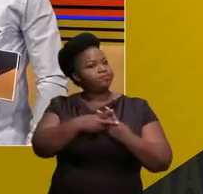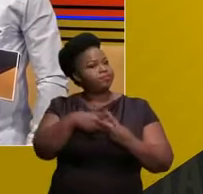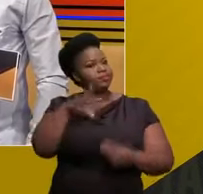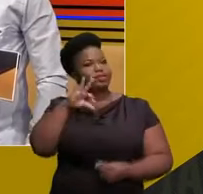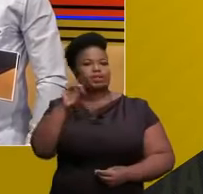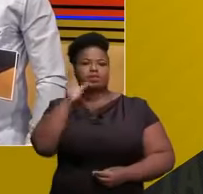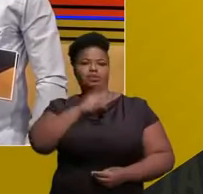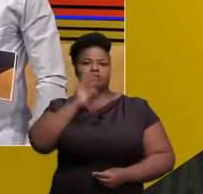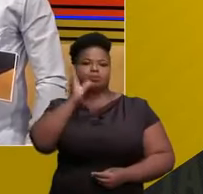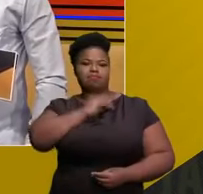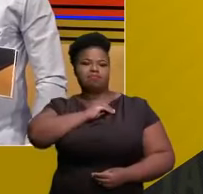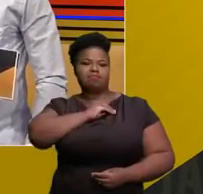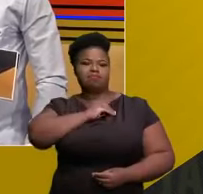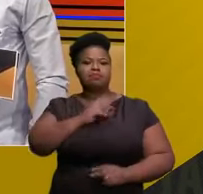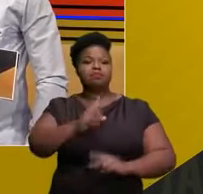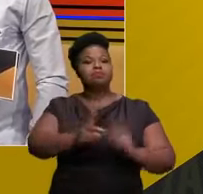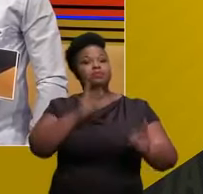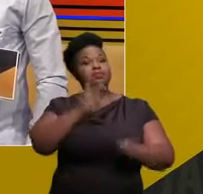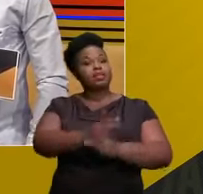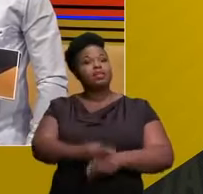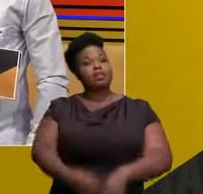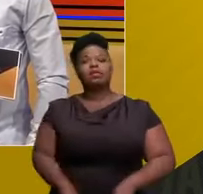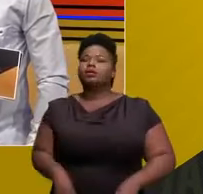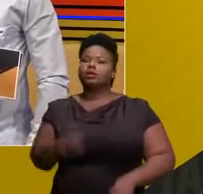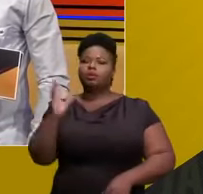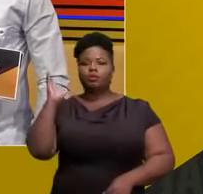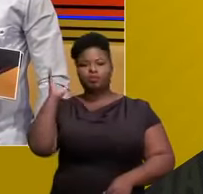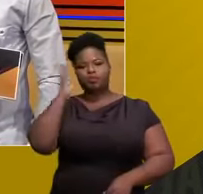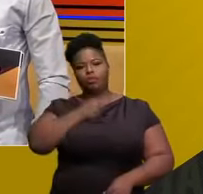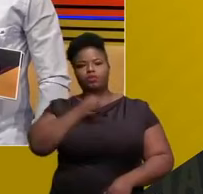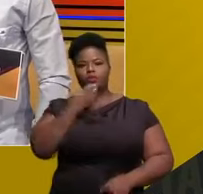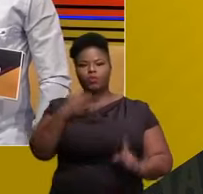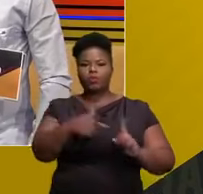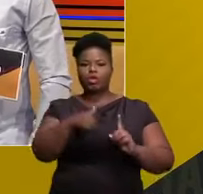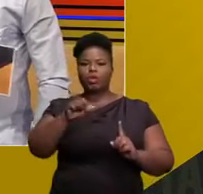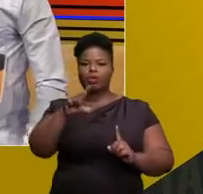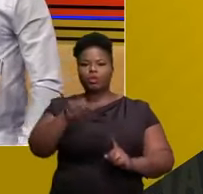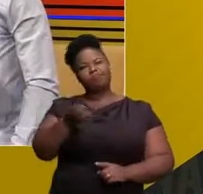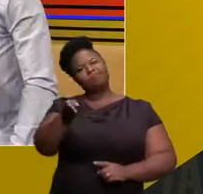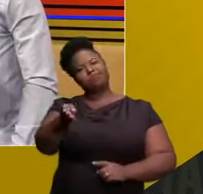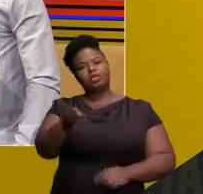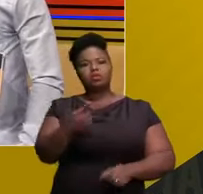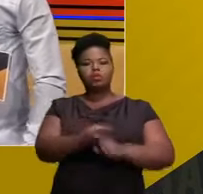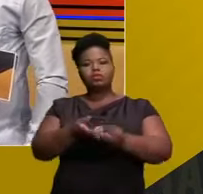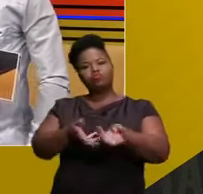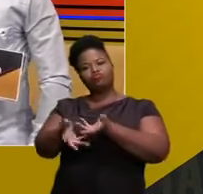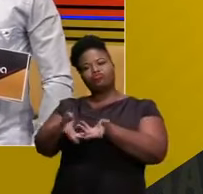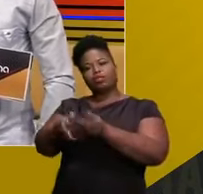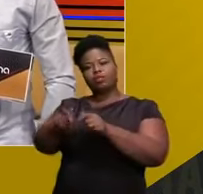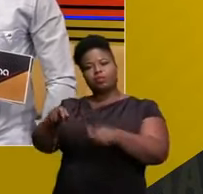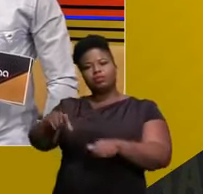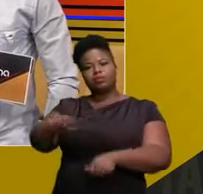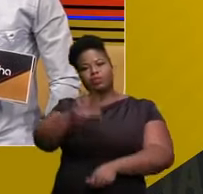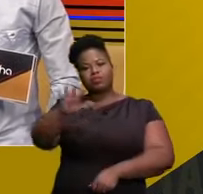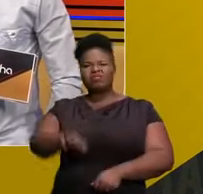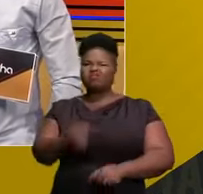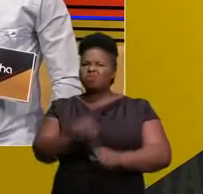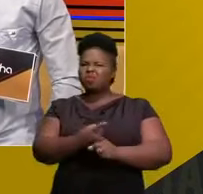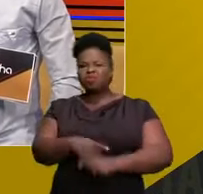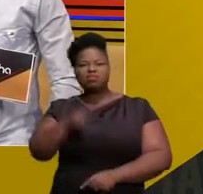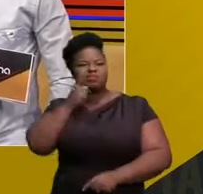hashtag Daily Thetha. And our beautiful Lude Kwazi was out in the streets.